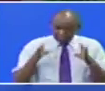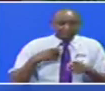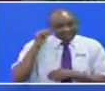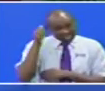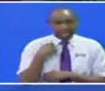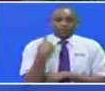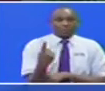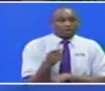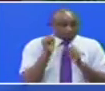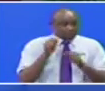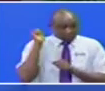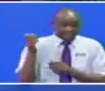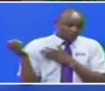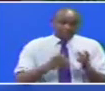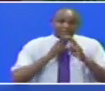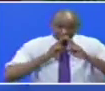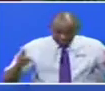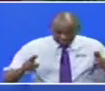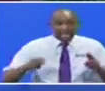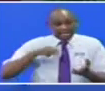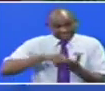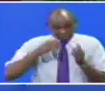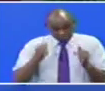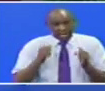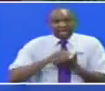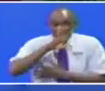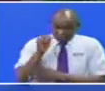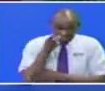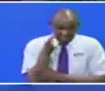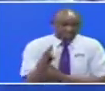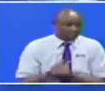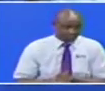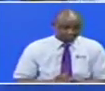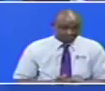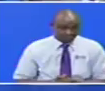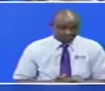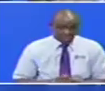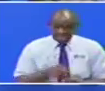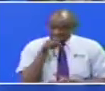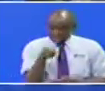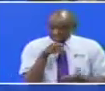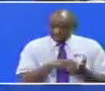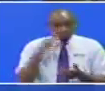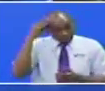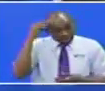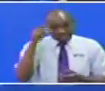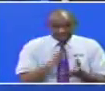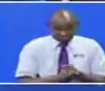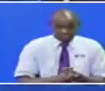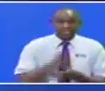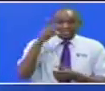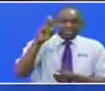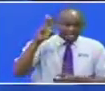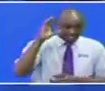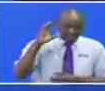an avenue of bringing peace and stability to the Horn of Africa and the Great Lakes region. In this case, the Somali, Democratic